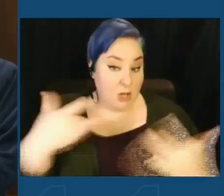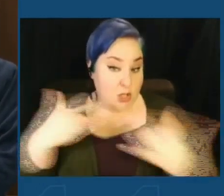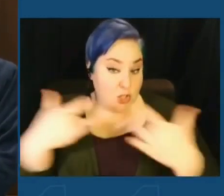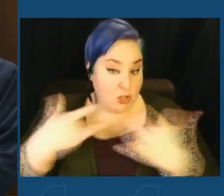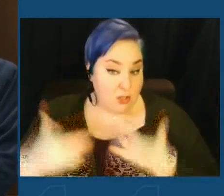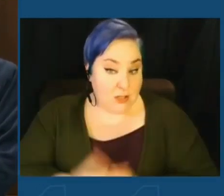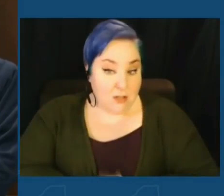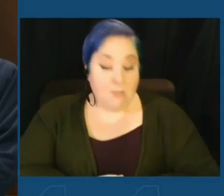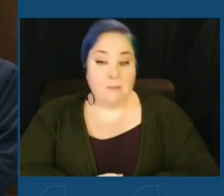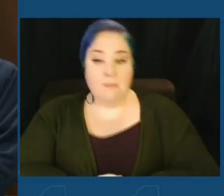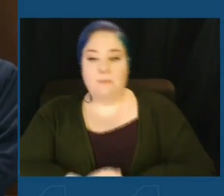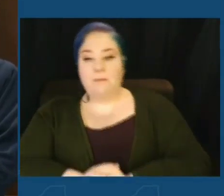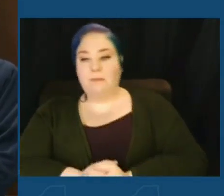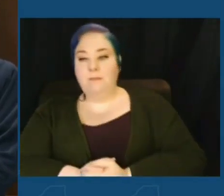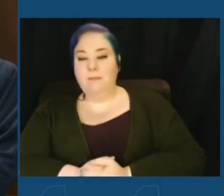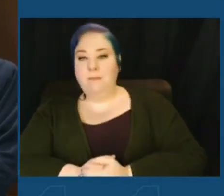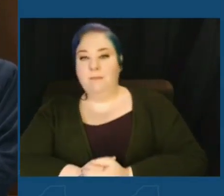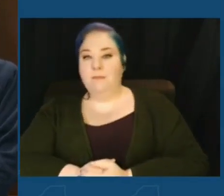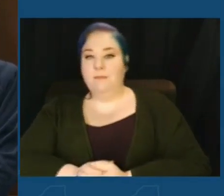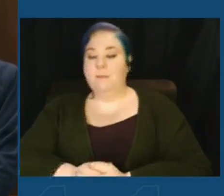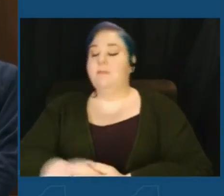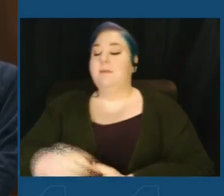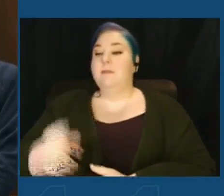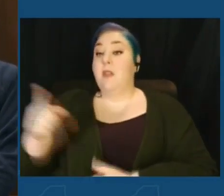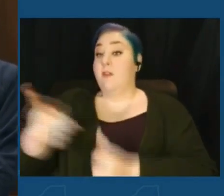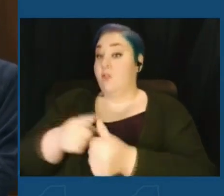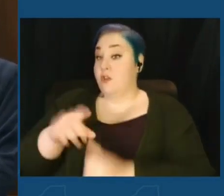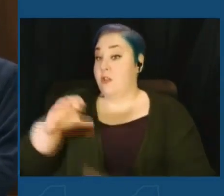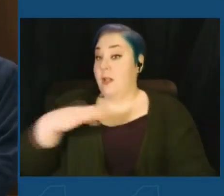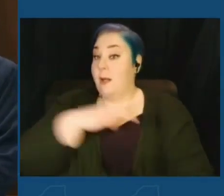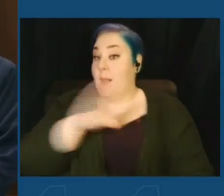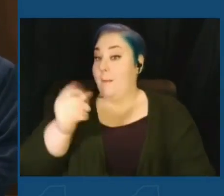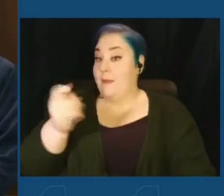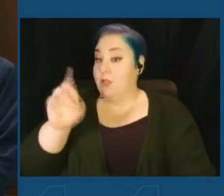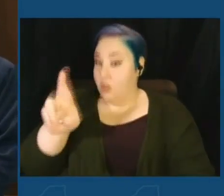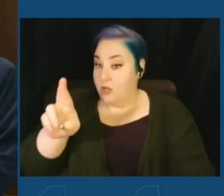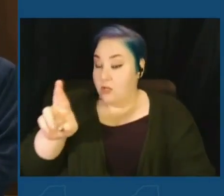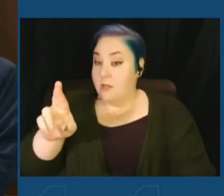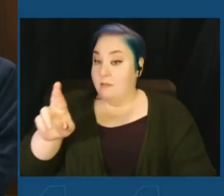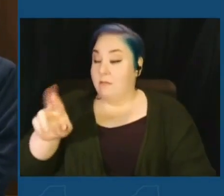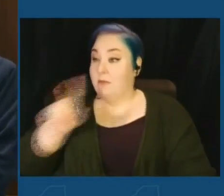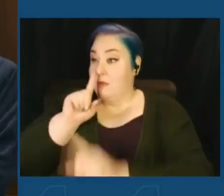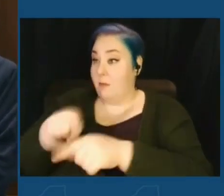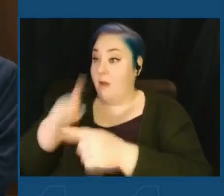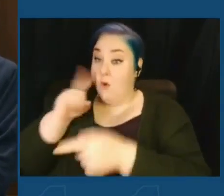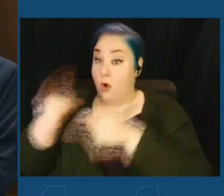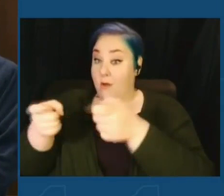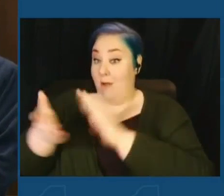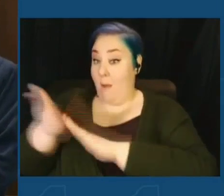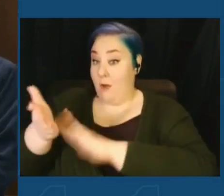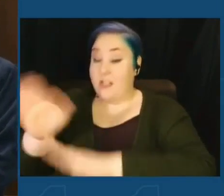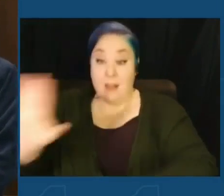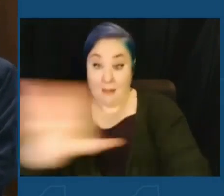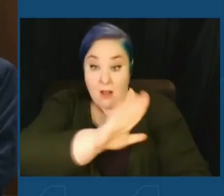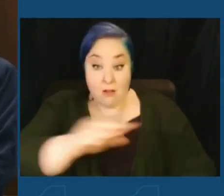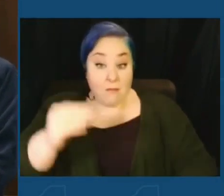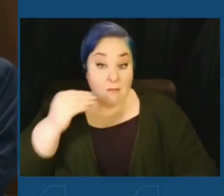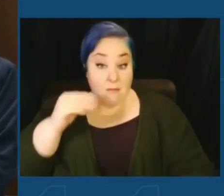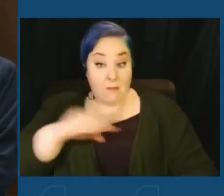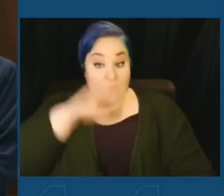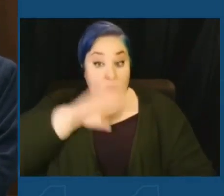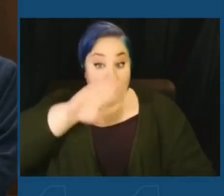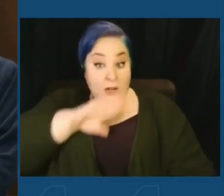Well, first of all, I'll have the commissioners respond who are managing the operations, but their frustration is real. I